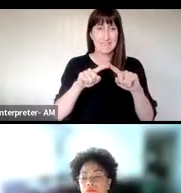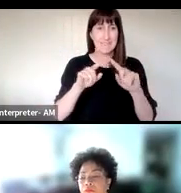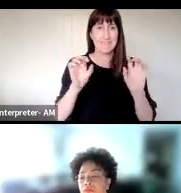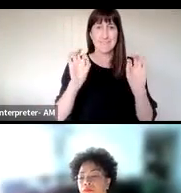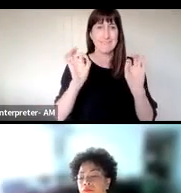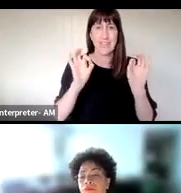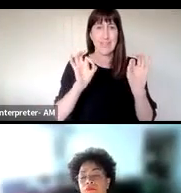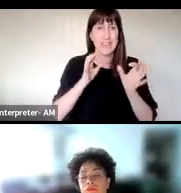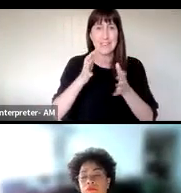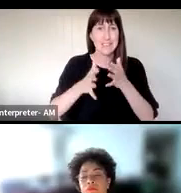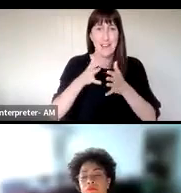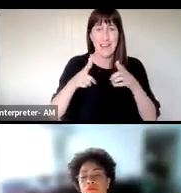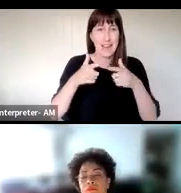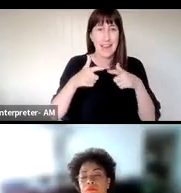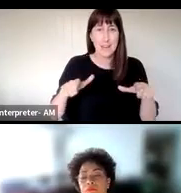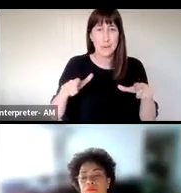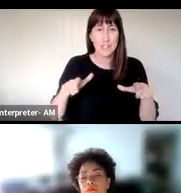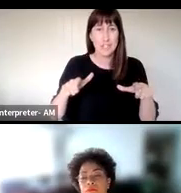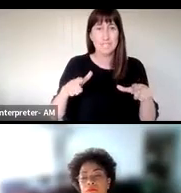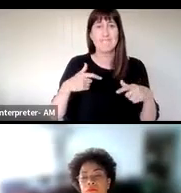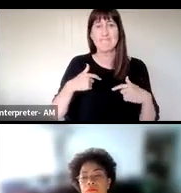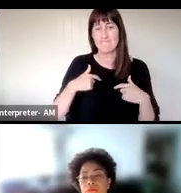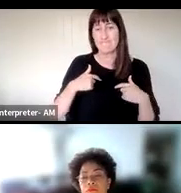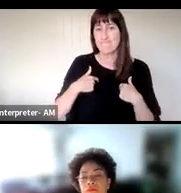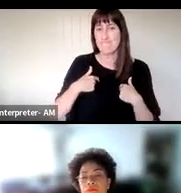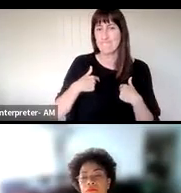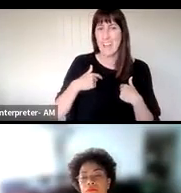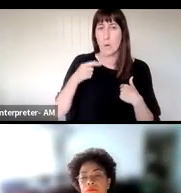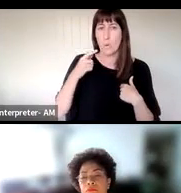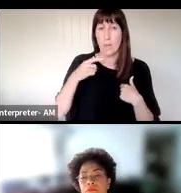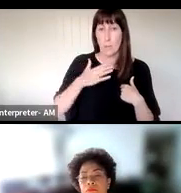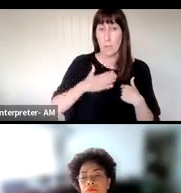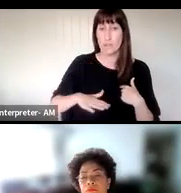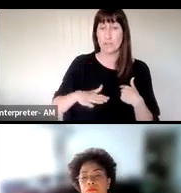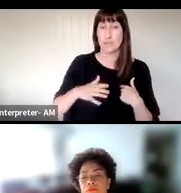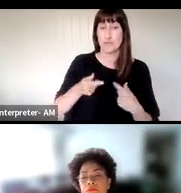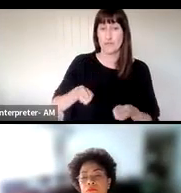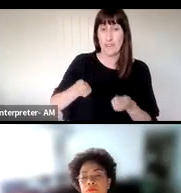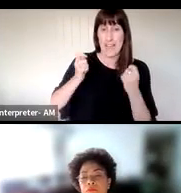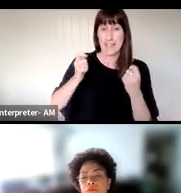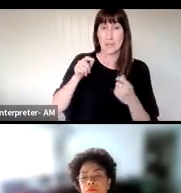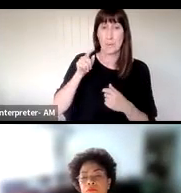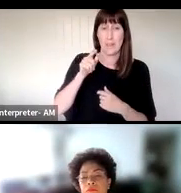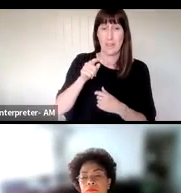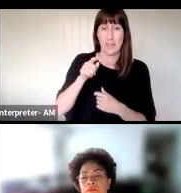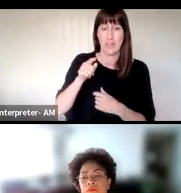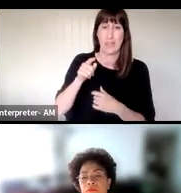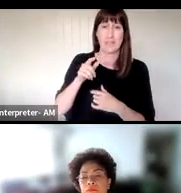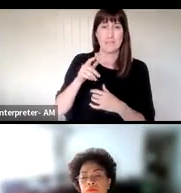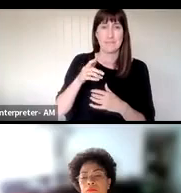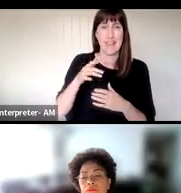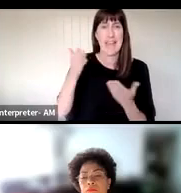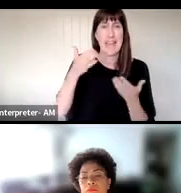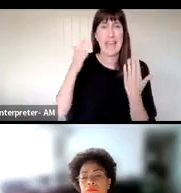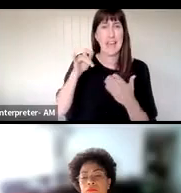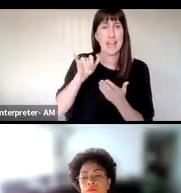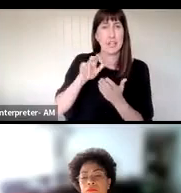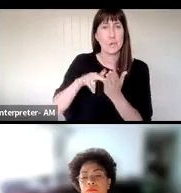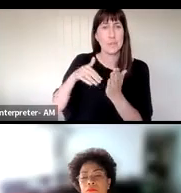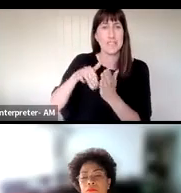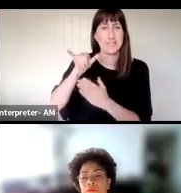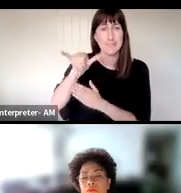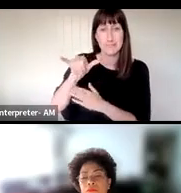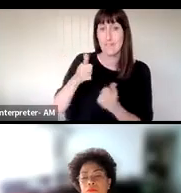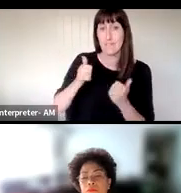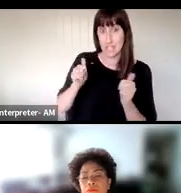with the chief executive of New Zealand at the time, Chris Lupton, and he passed it on to staff, and as you can tell, nothing